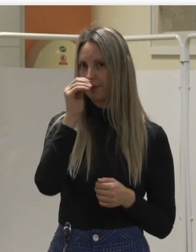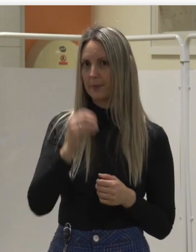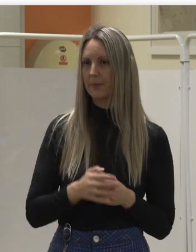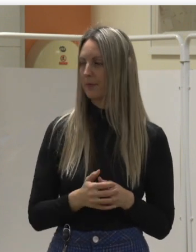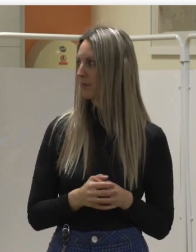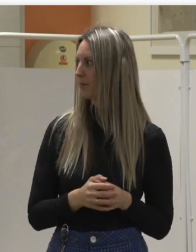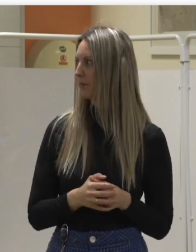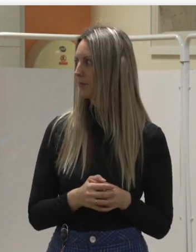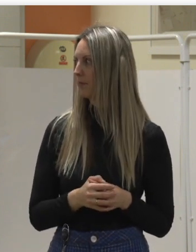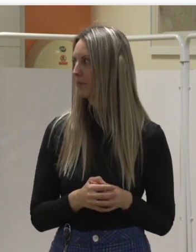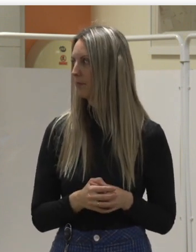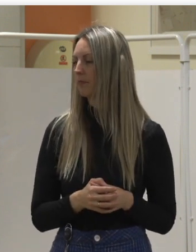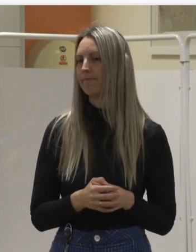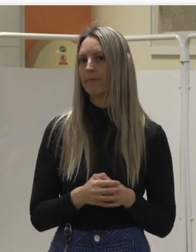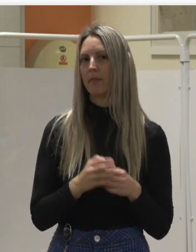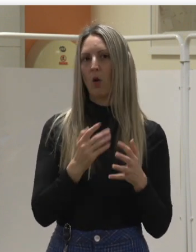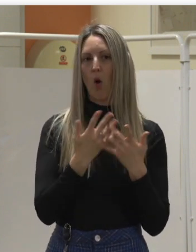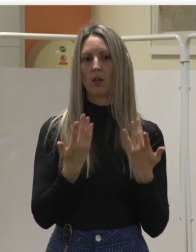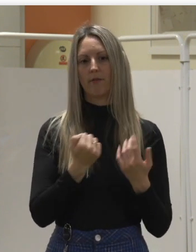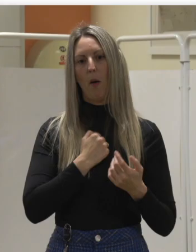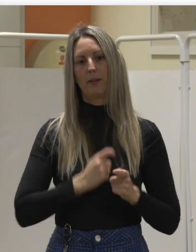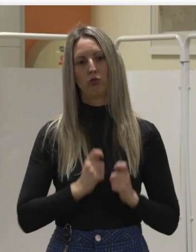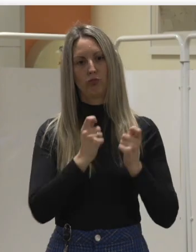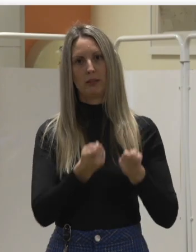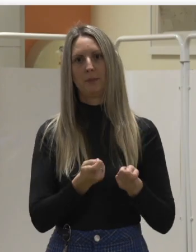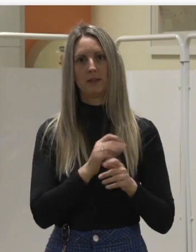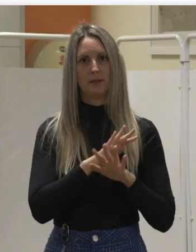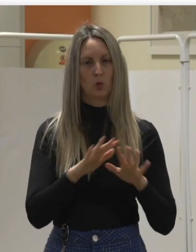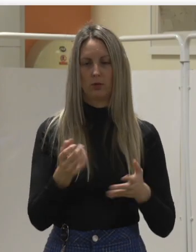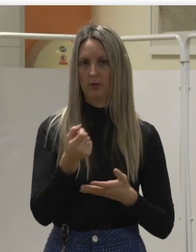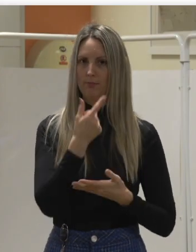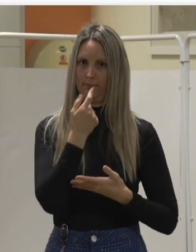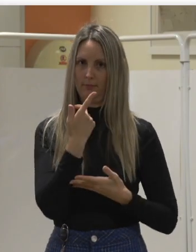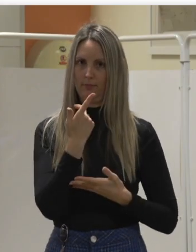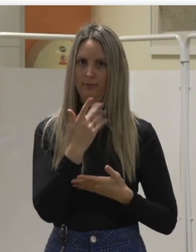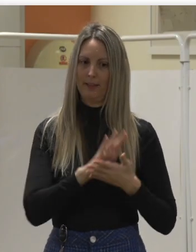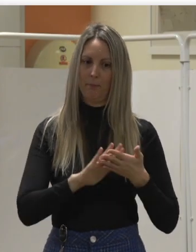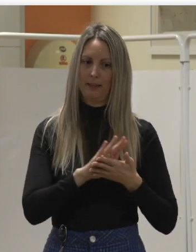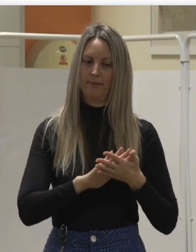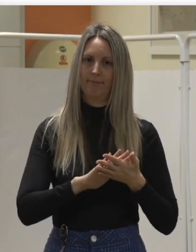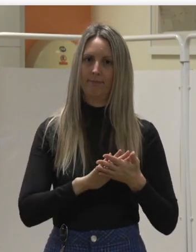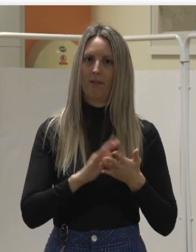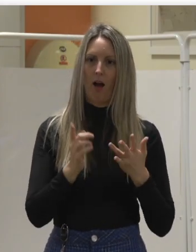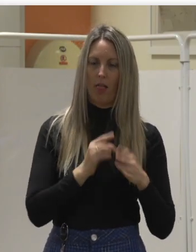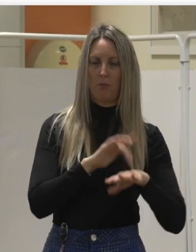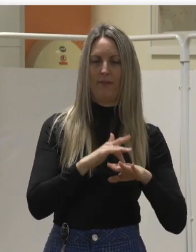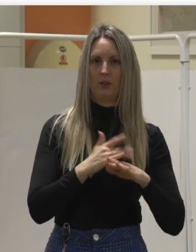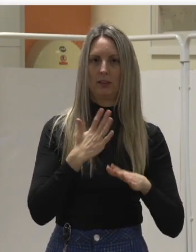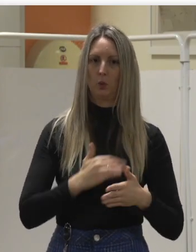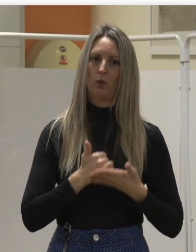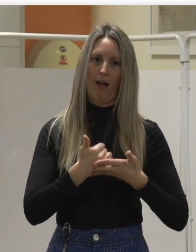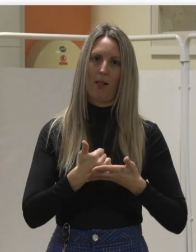saw is non-pharmacological, which means we need help from allied health professionals who can help us. We